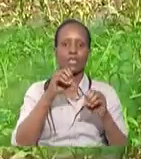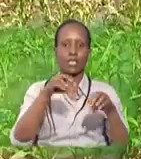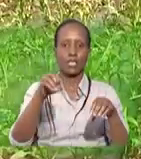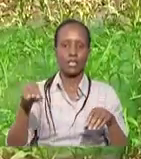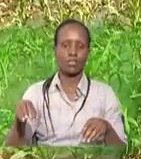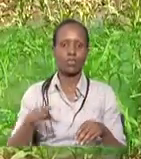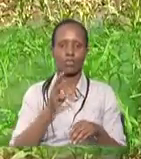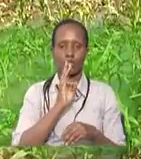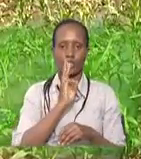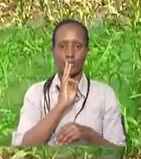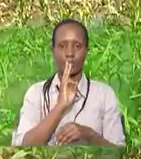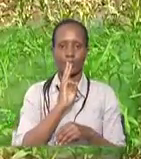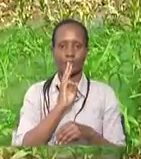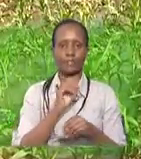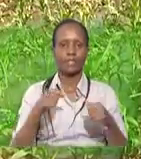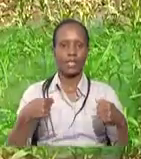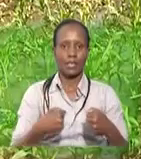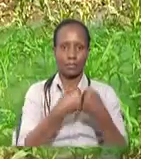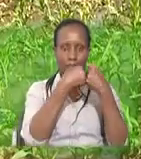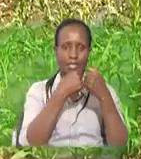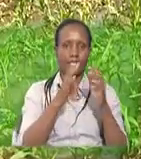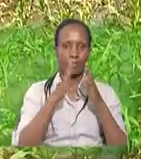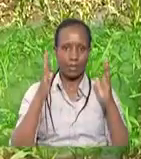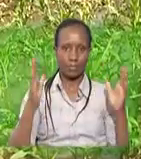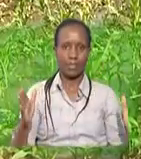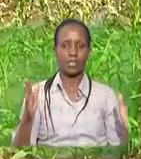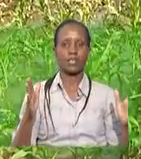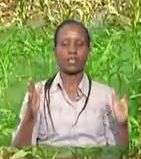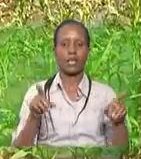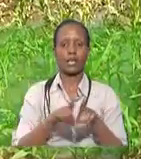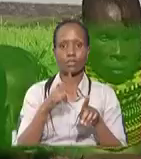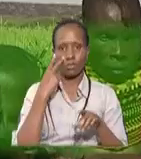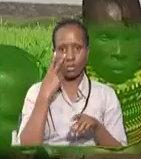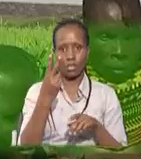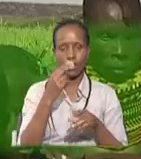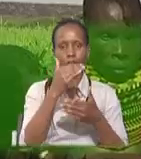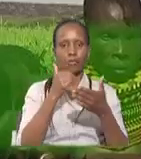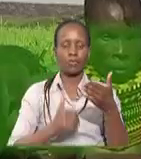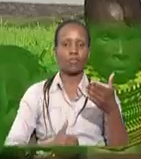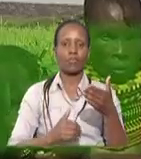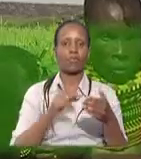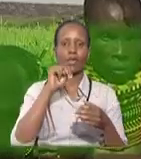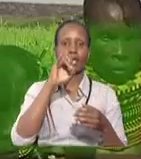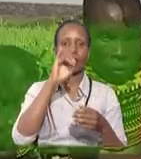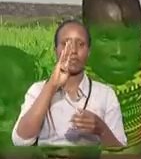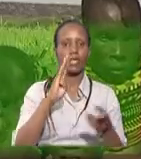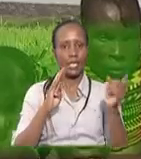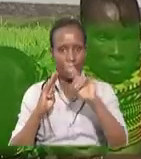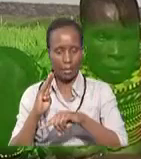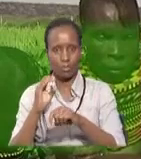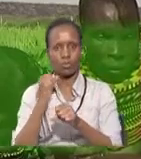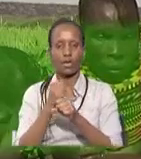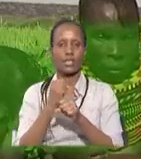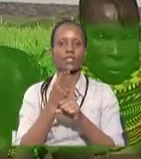irrigation. The impact has been great, as you realize. Before we came on board, the entire